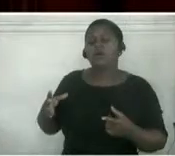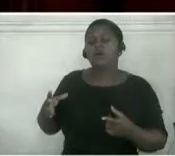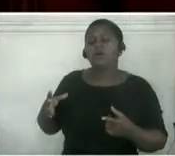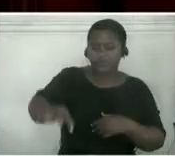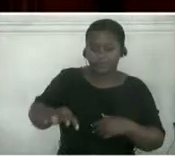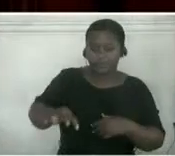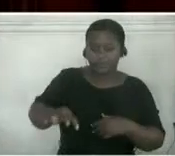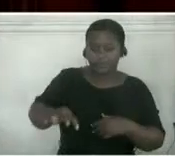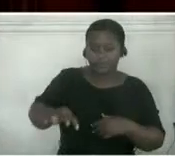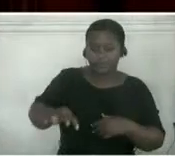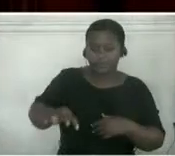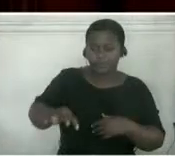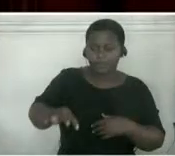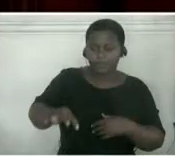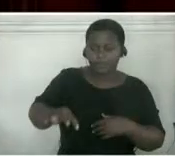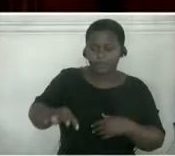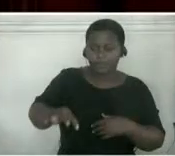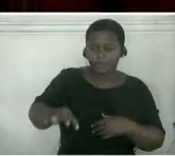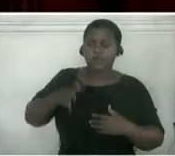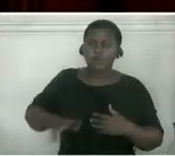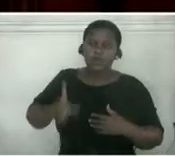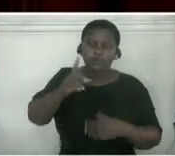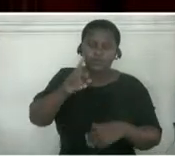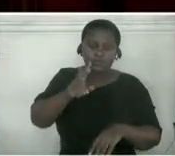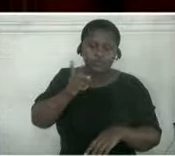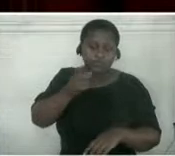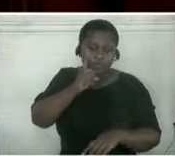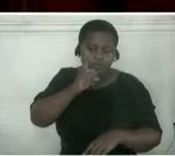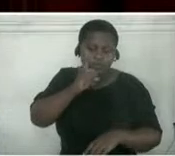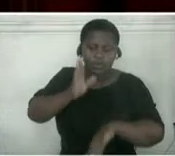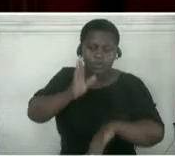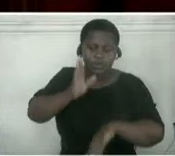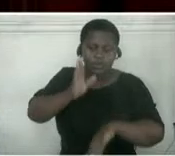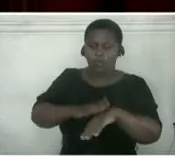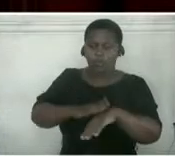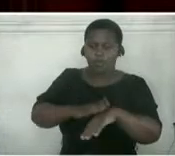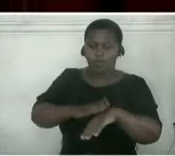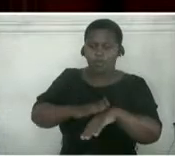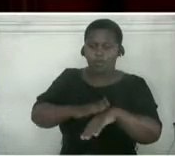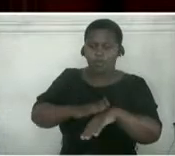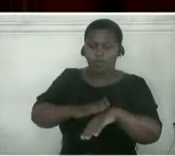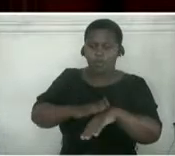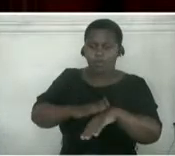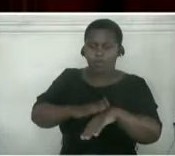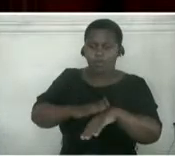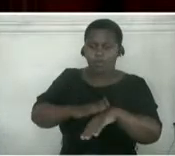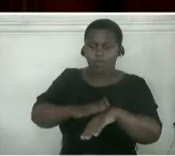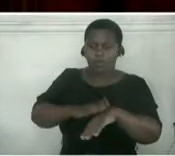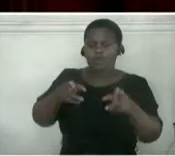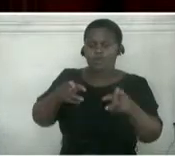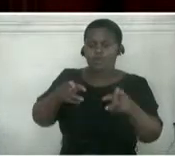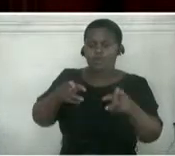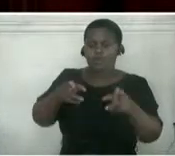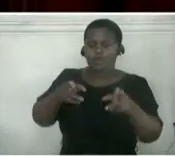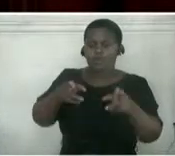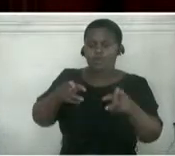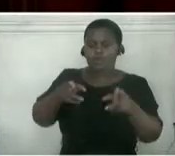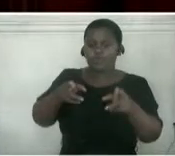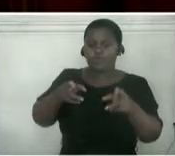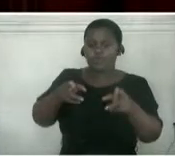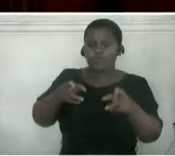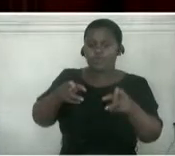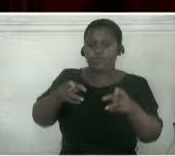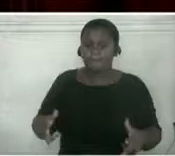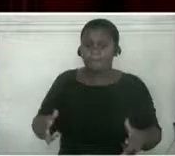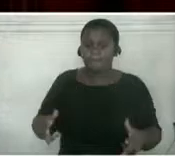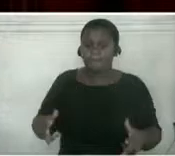regard, we want to see more goods moved from roads to rail. Innovative technology should be